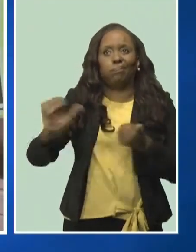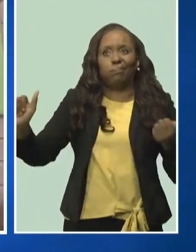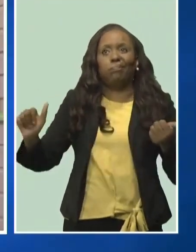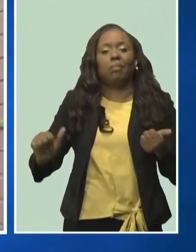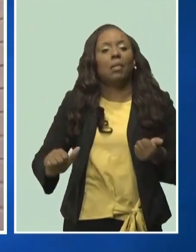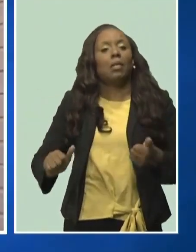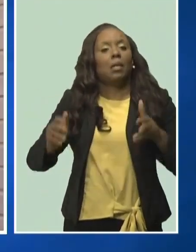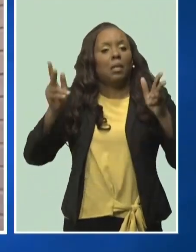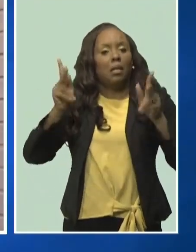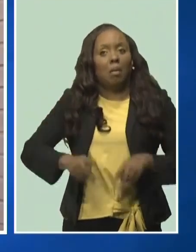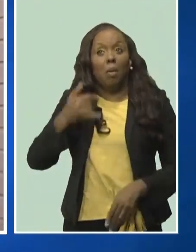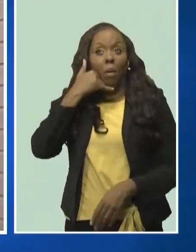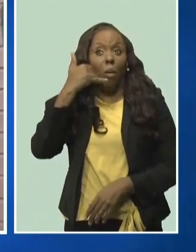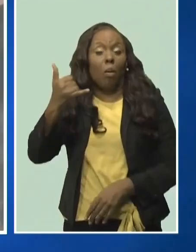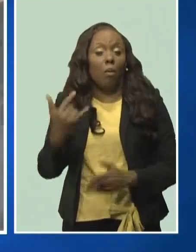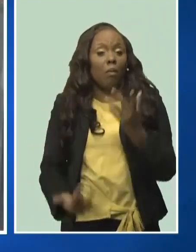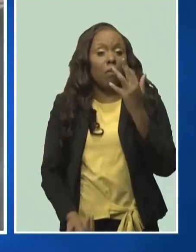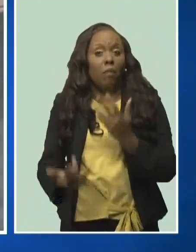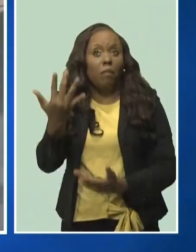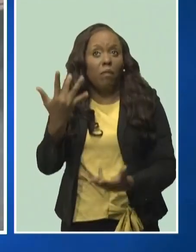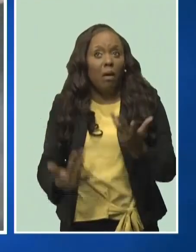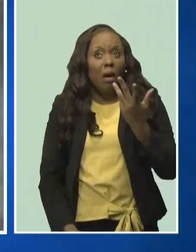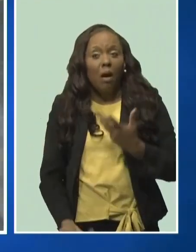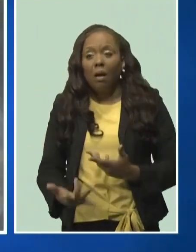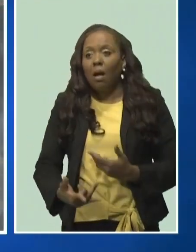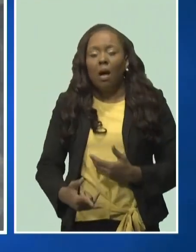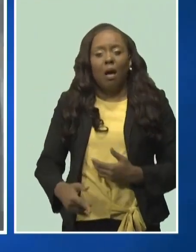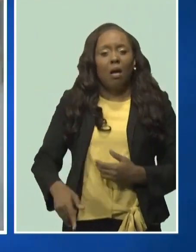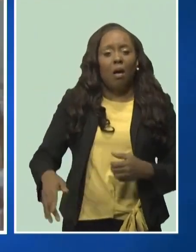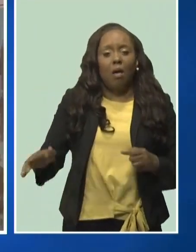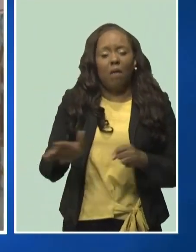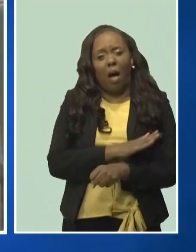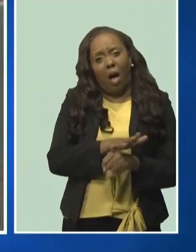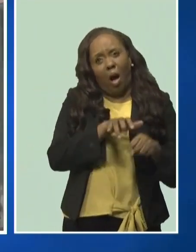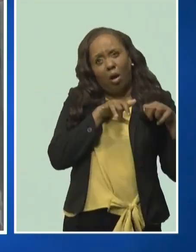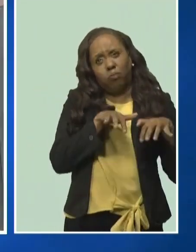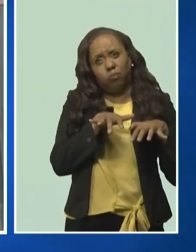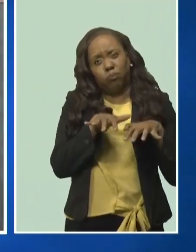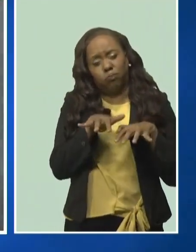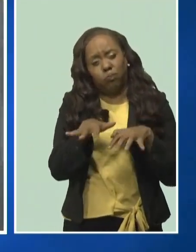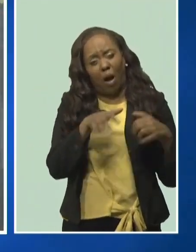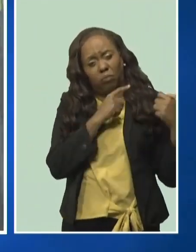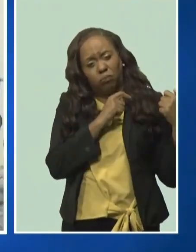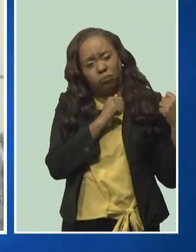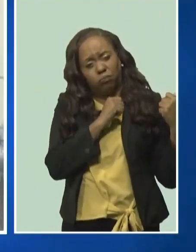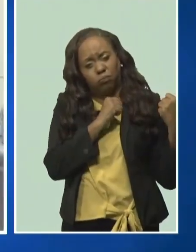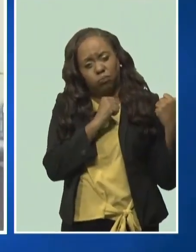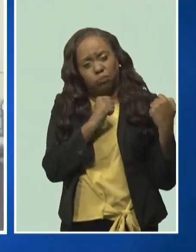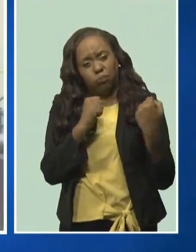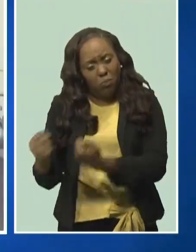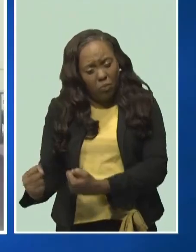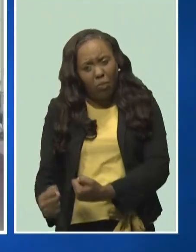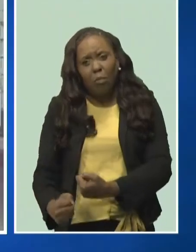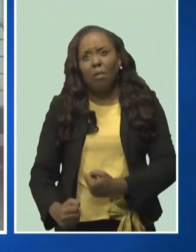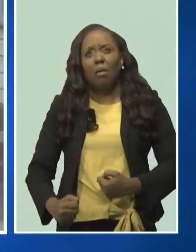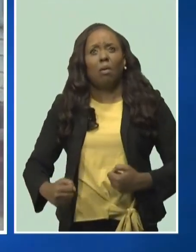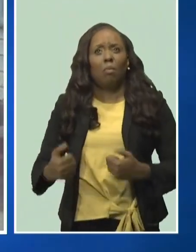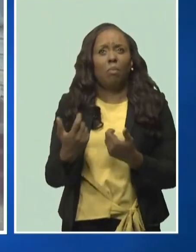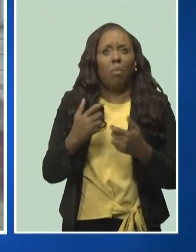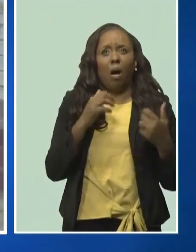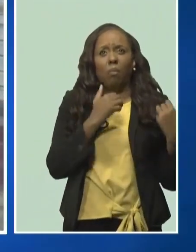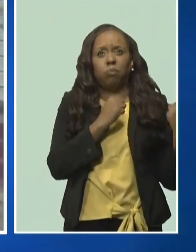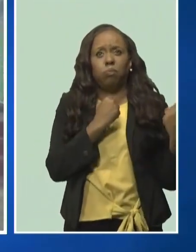received the call around 12:26 and responded with its entire complement of 21 officers along with 4 fire